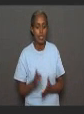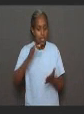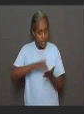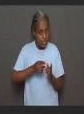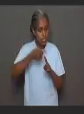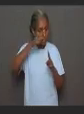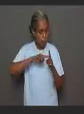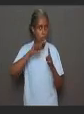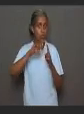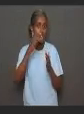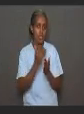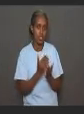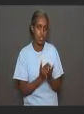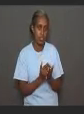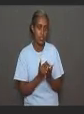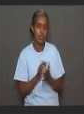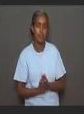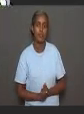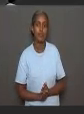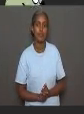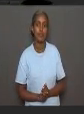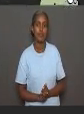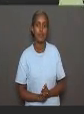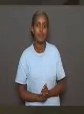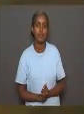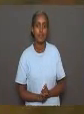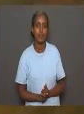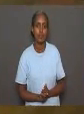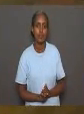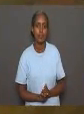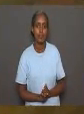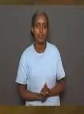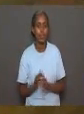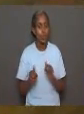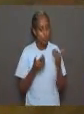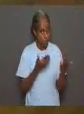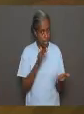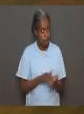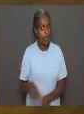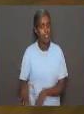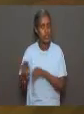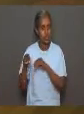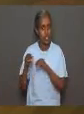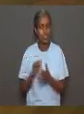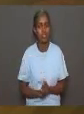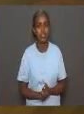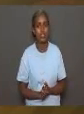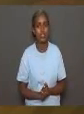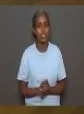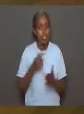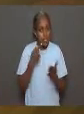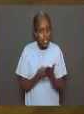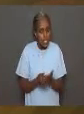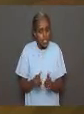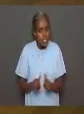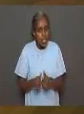Let's get back to our lesson. Welcome back, students. Here is how